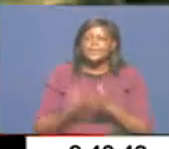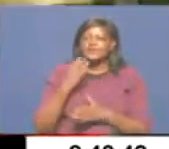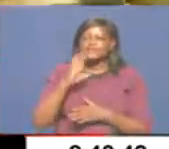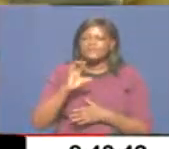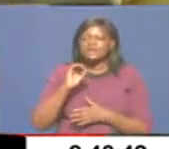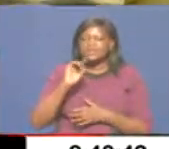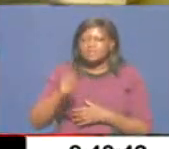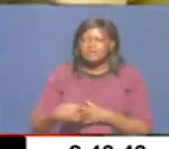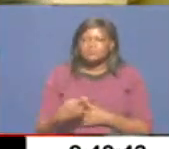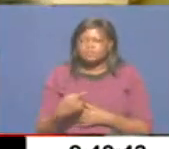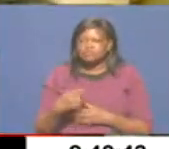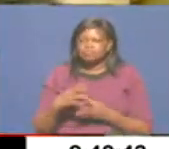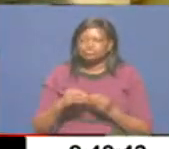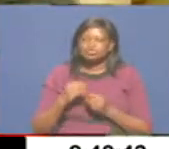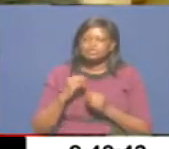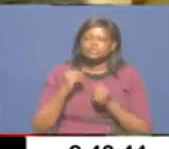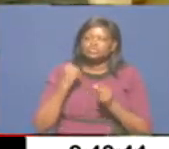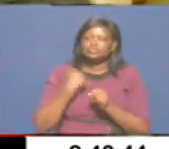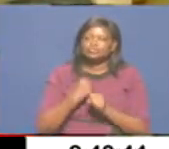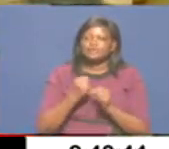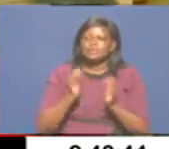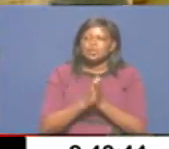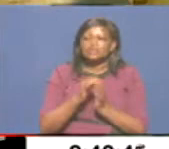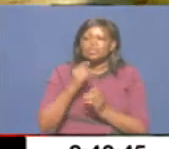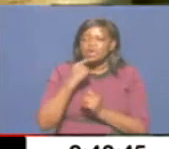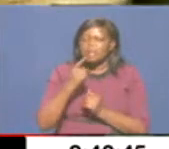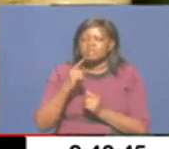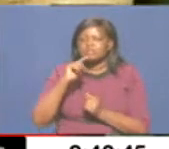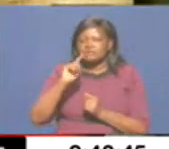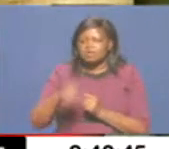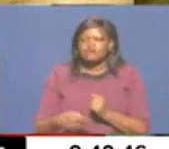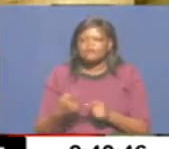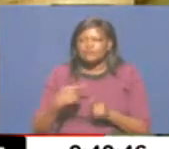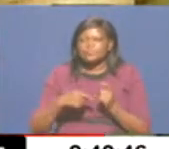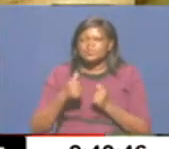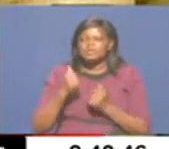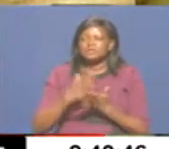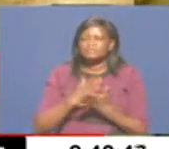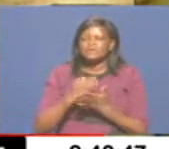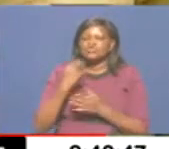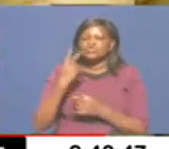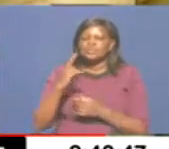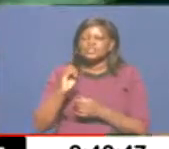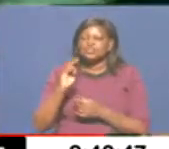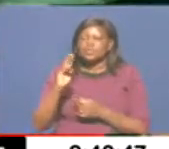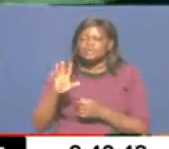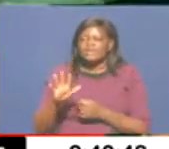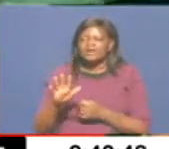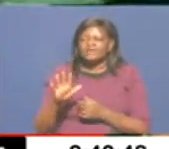500,000 cotton-related jobs and 100,000 from the apparel sector by